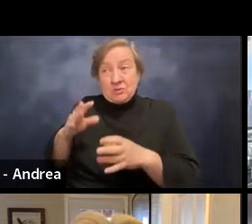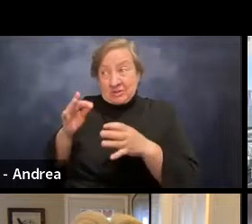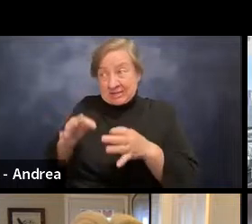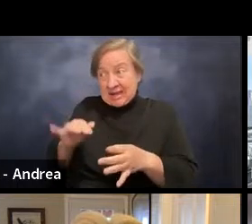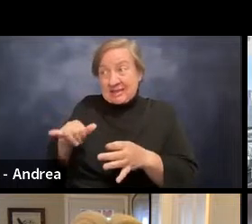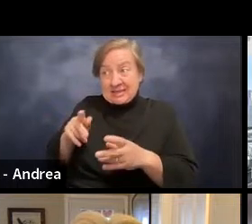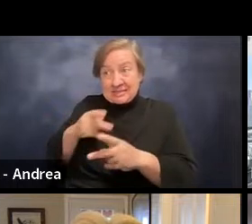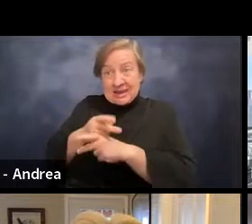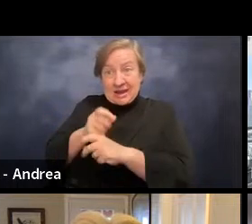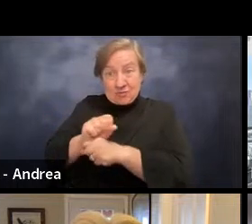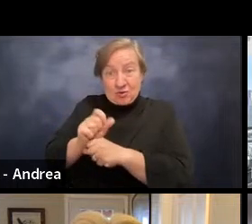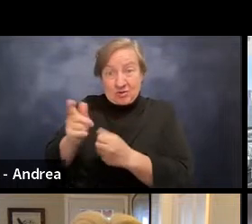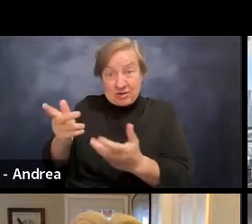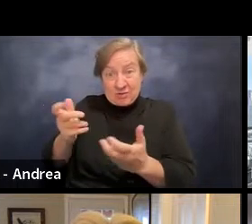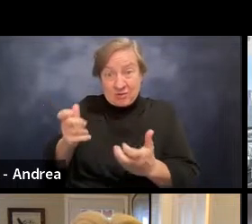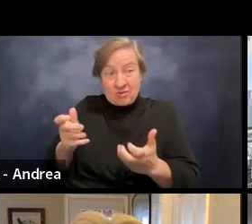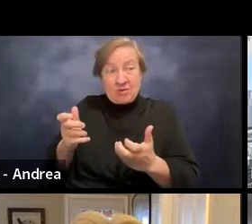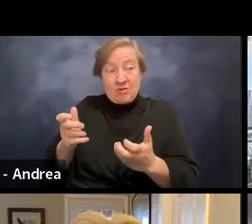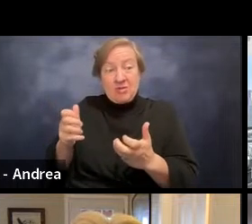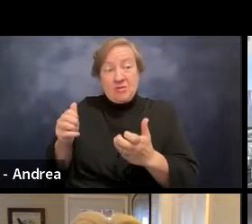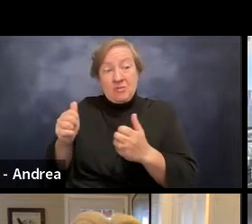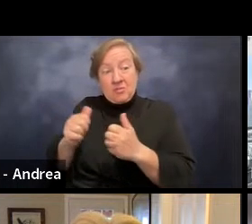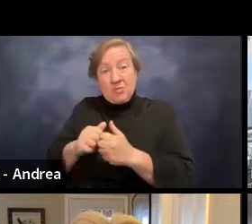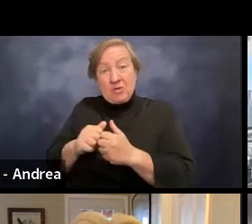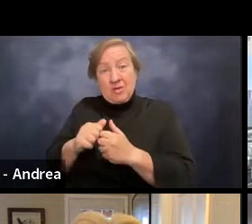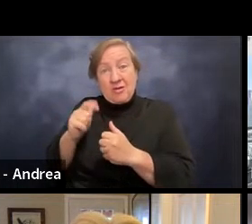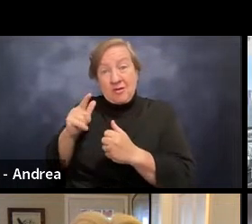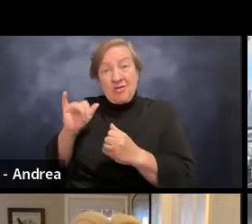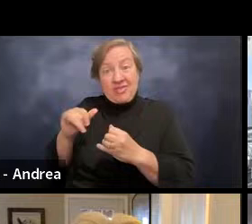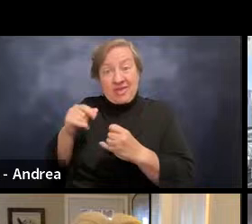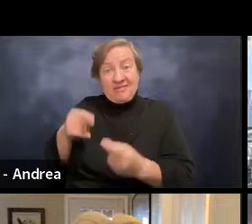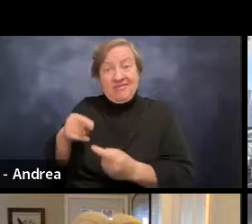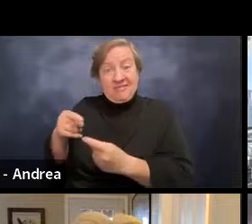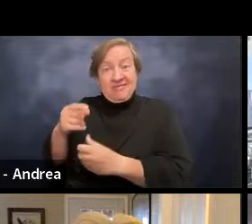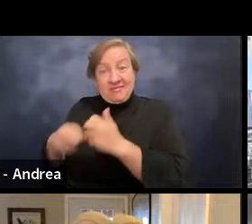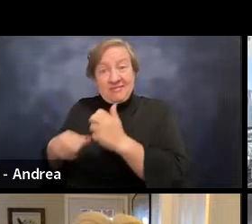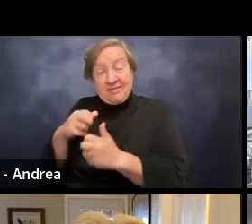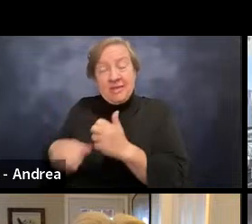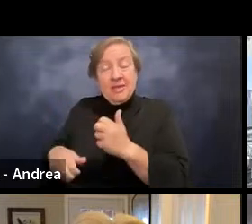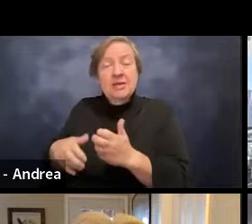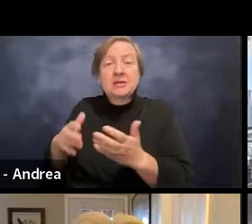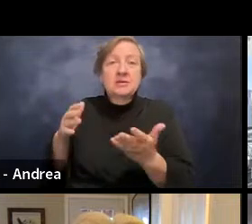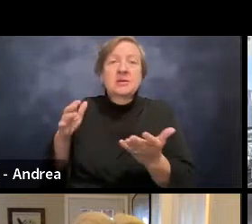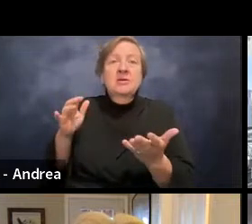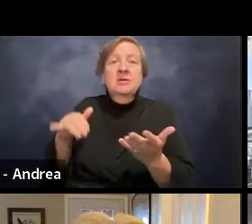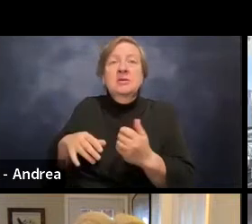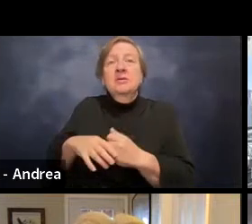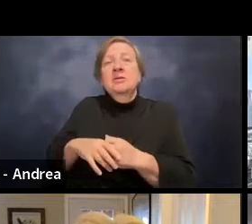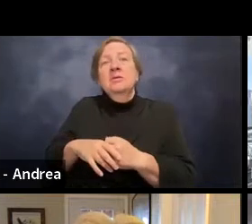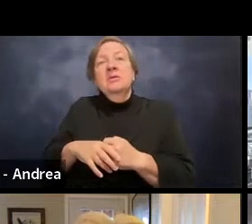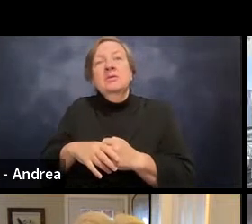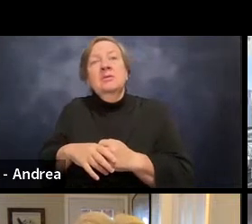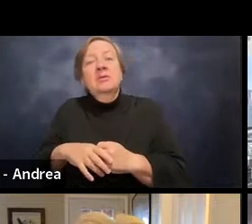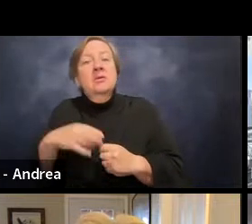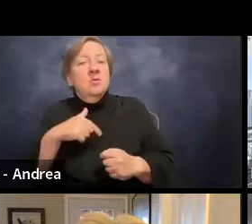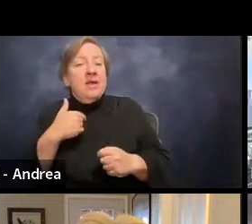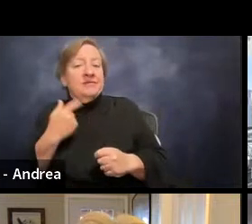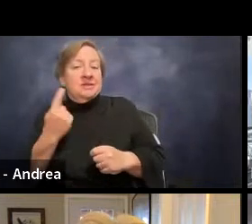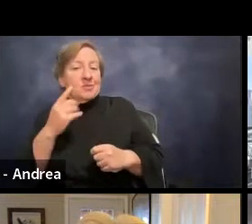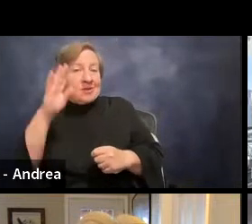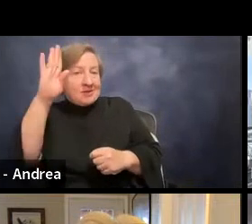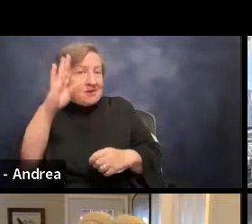of work they want to do, given all of that hassle. Wow. So that's been implemented. Yes. We have a hand online as well.